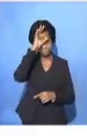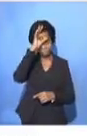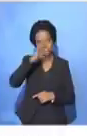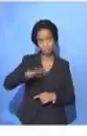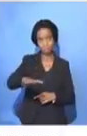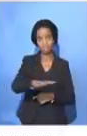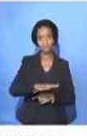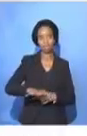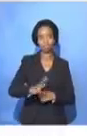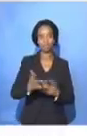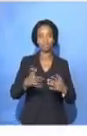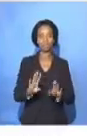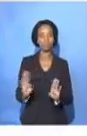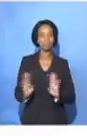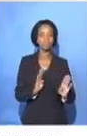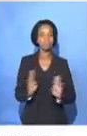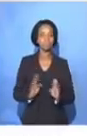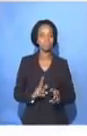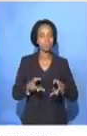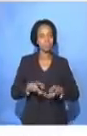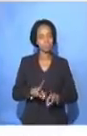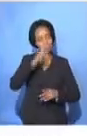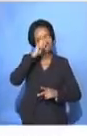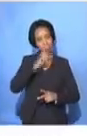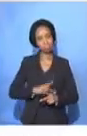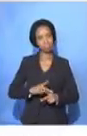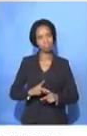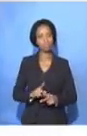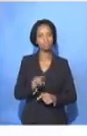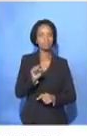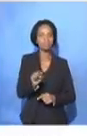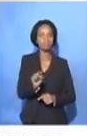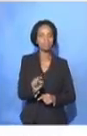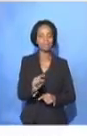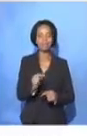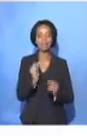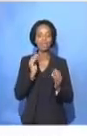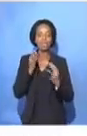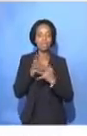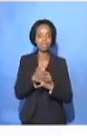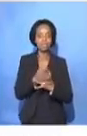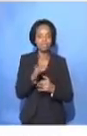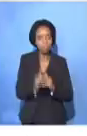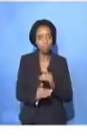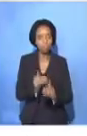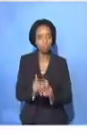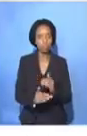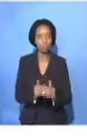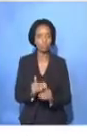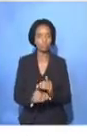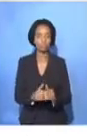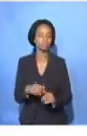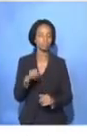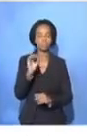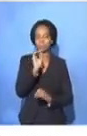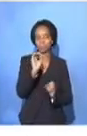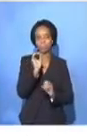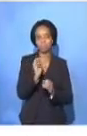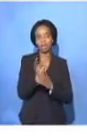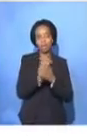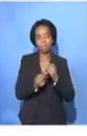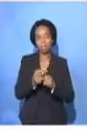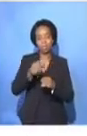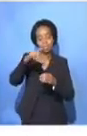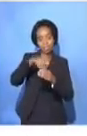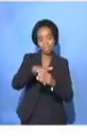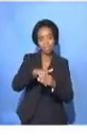they conducted themselves in a professional manner which did not interfere with the process both within and around